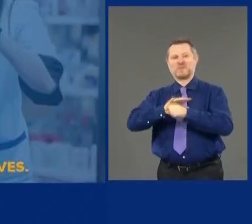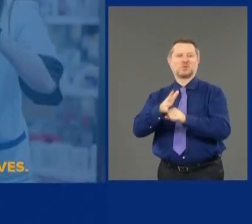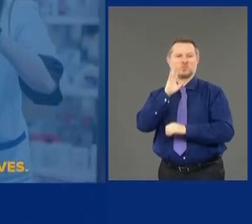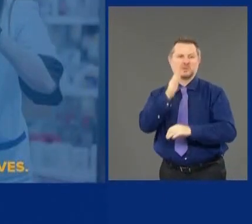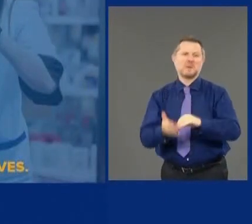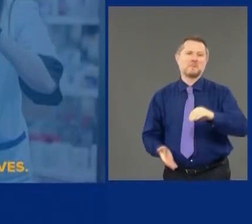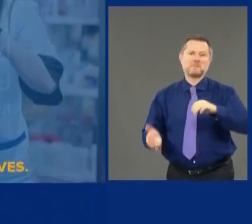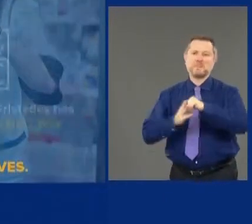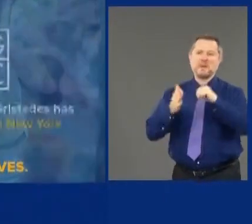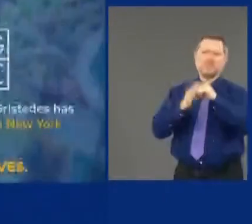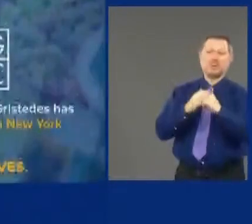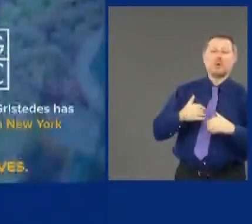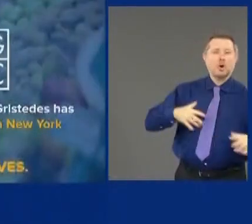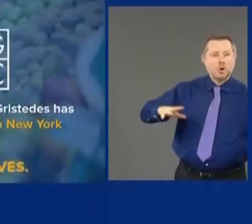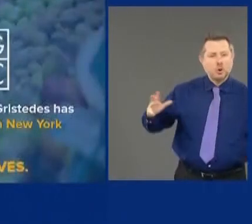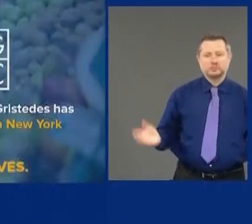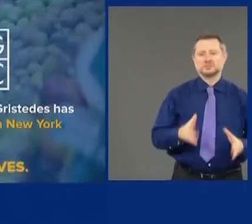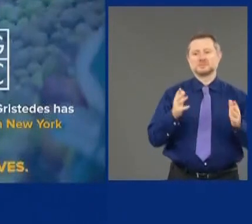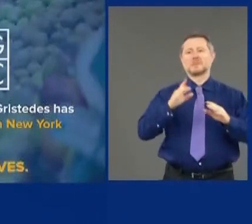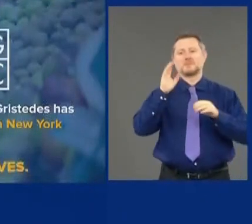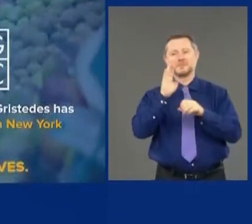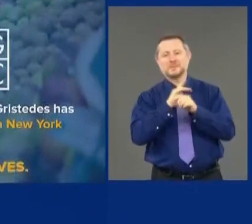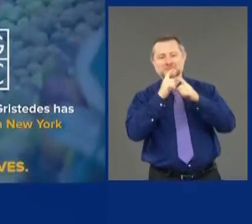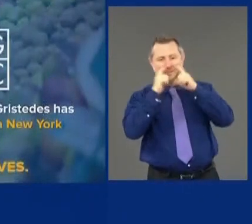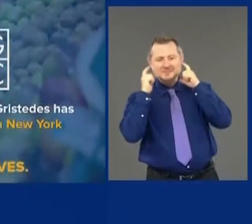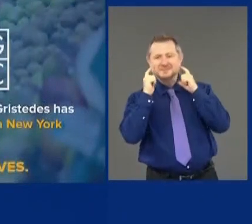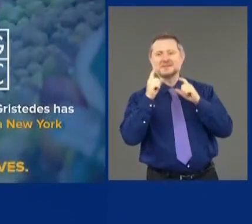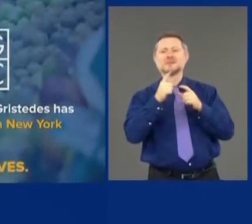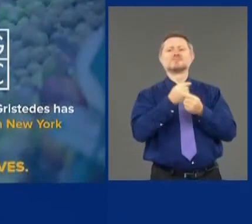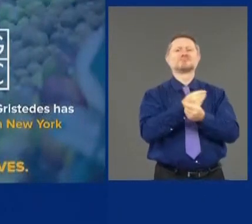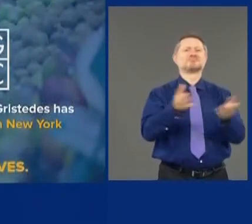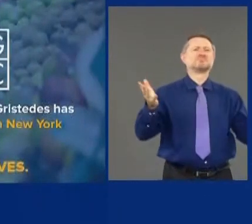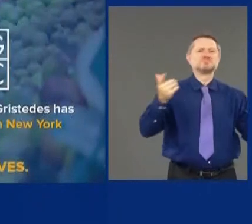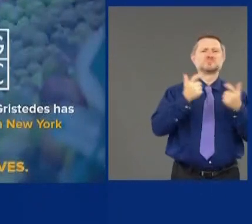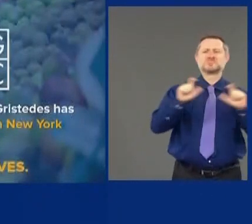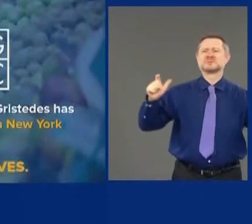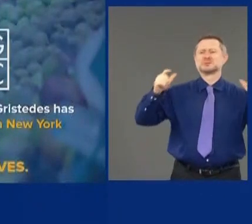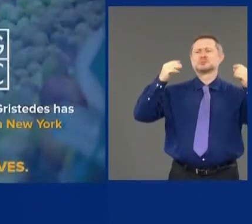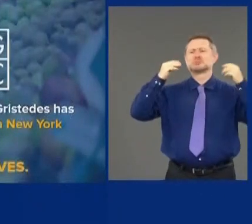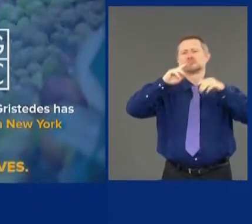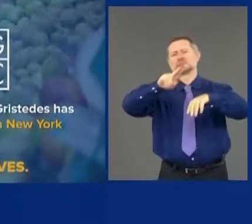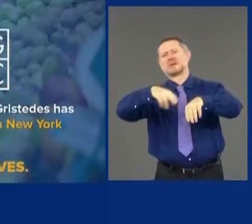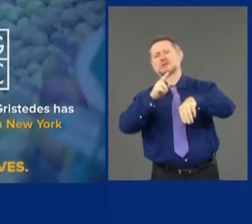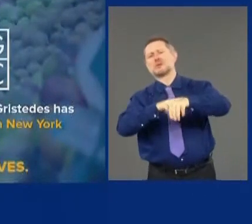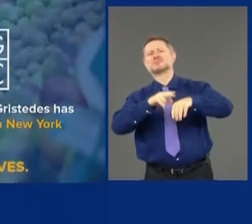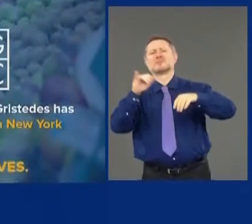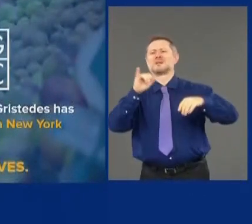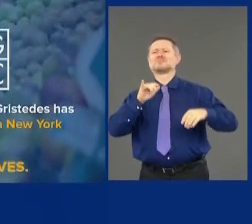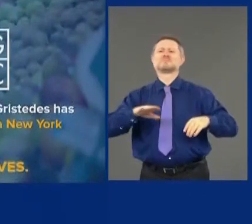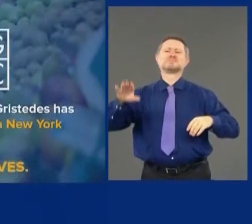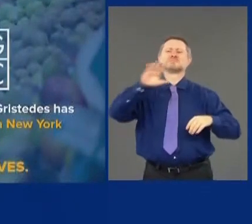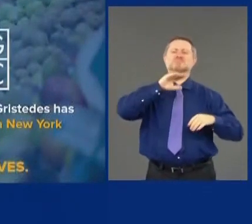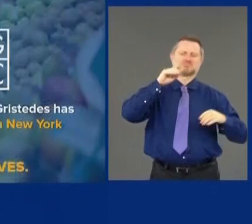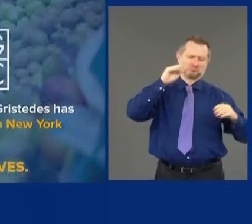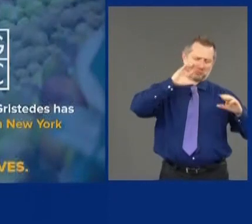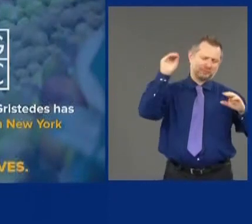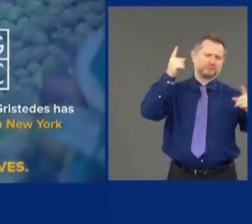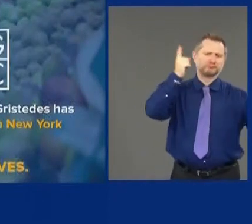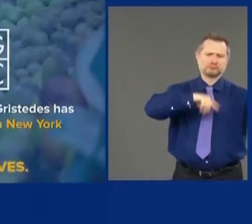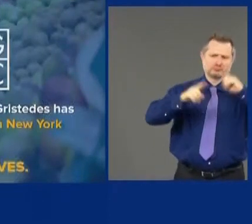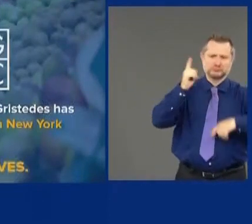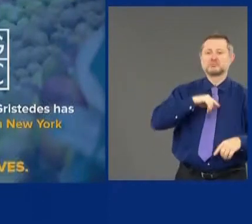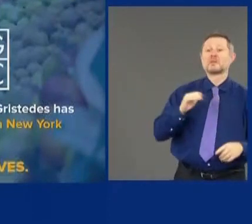people to wear masks. We have a number of national franchises that are agreeing to have their stores